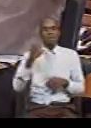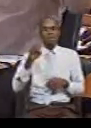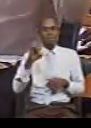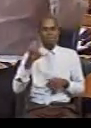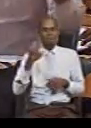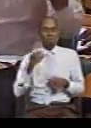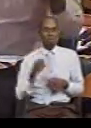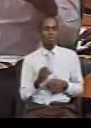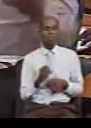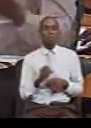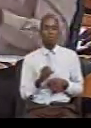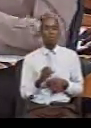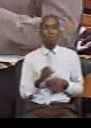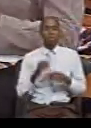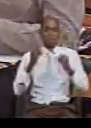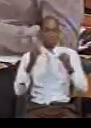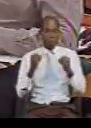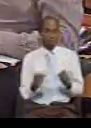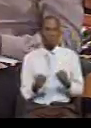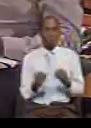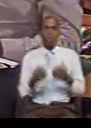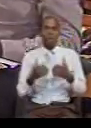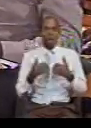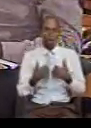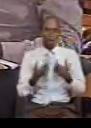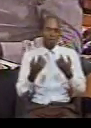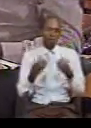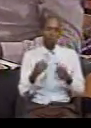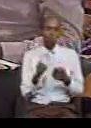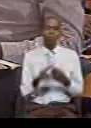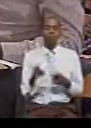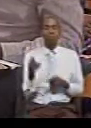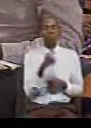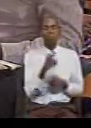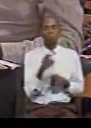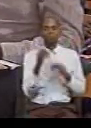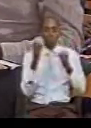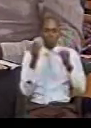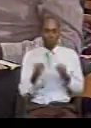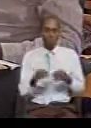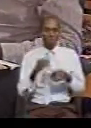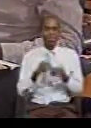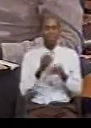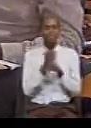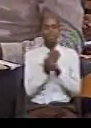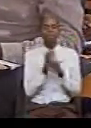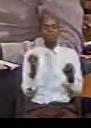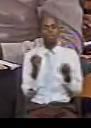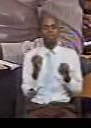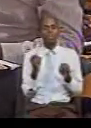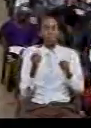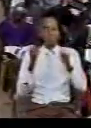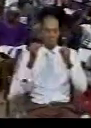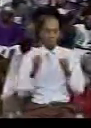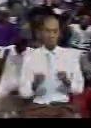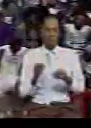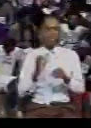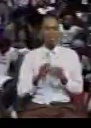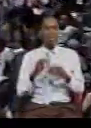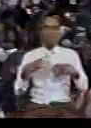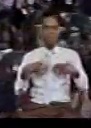come. Power has come. Power in salvation. Power in